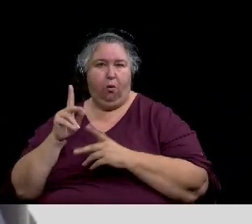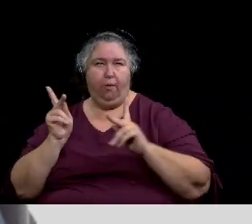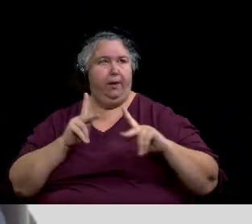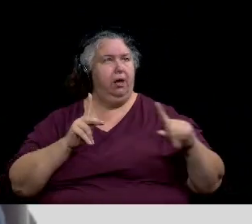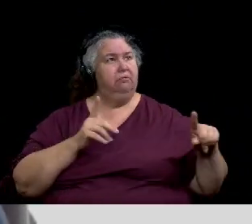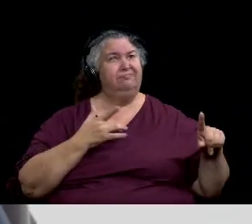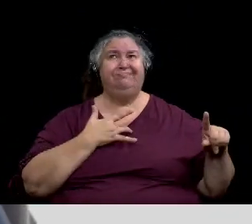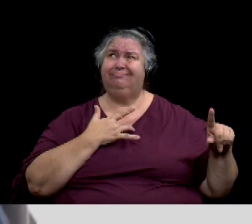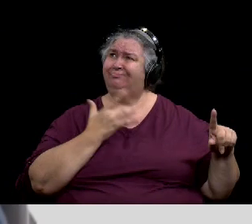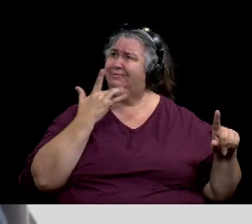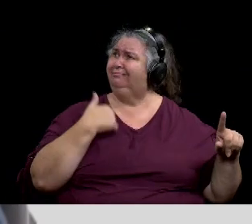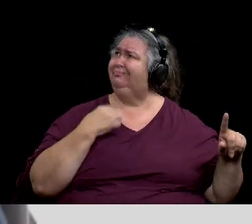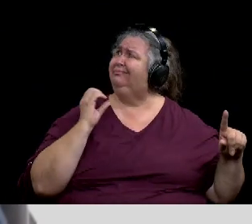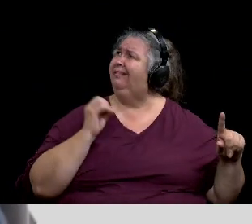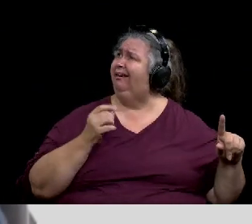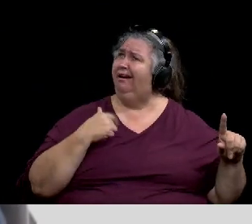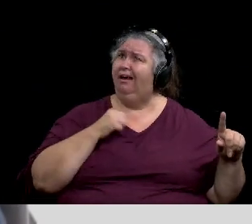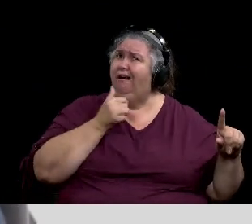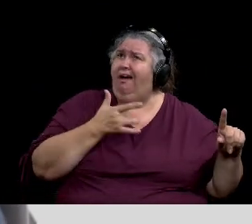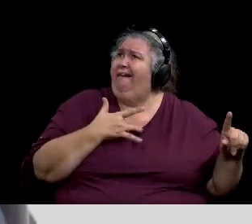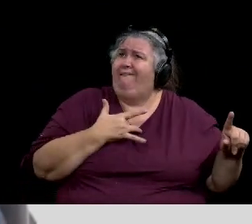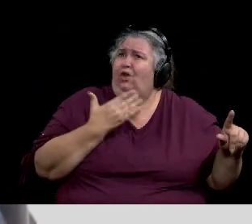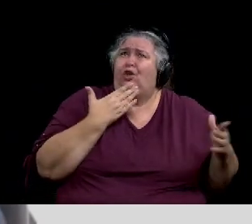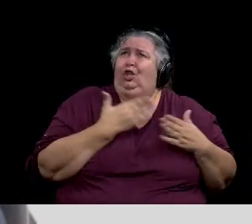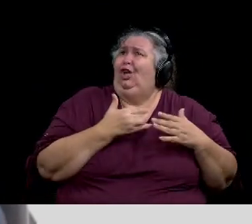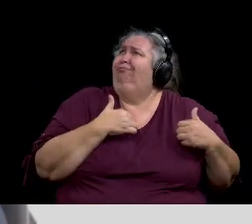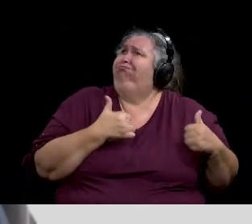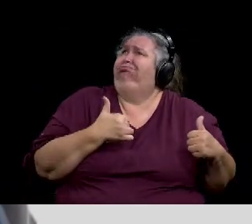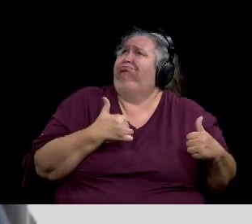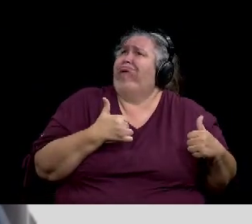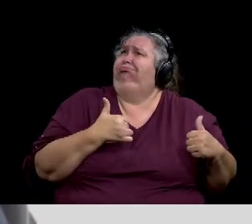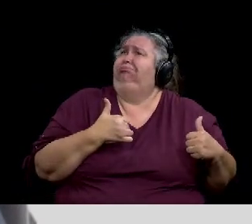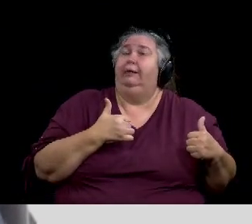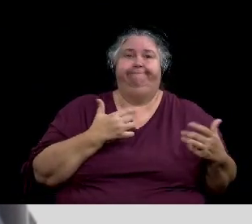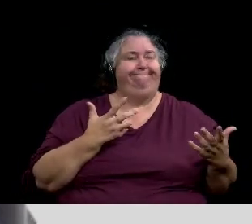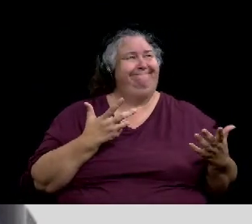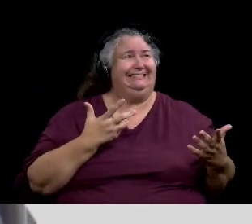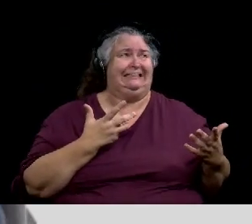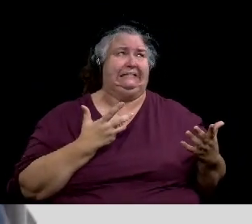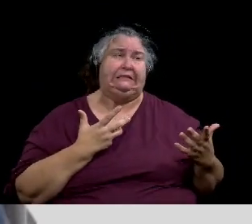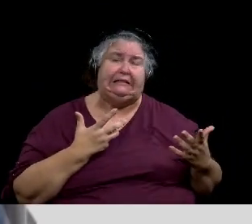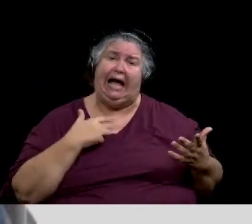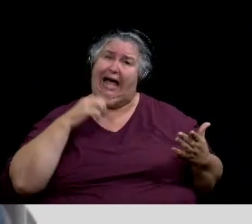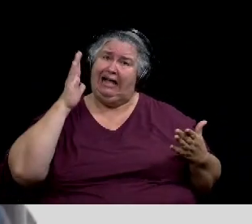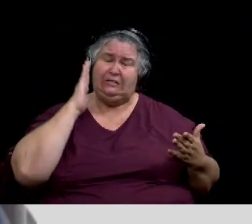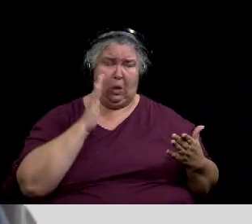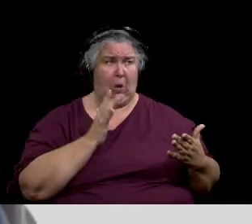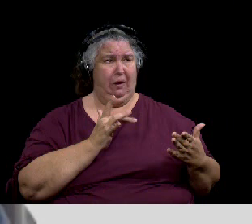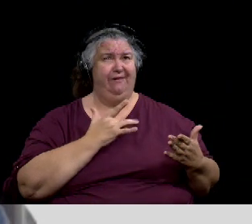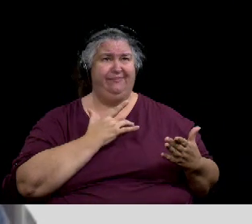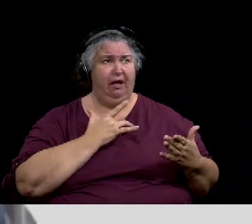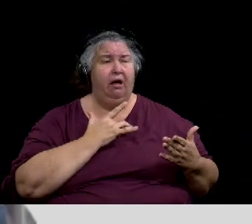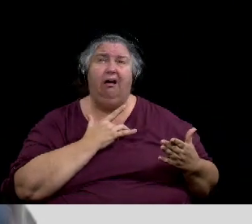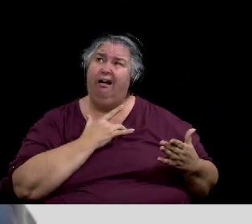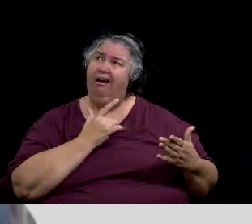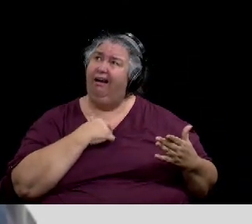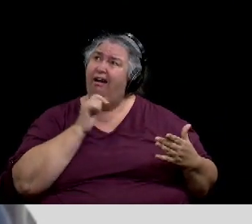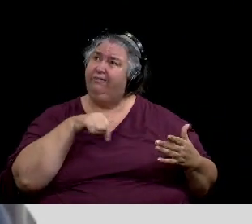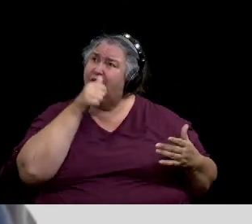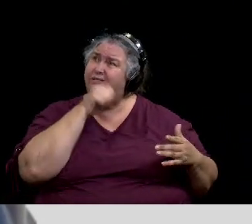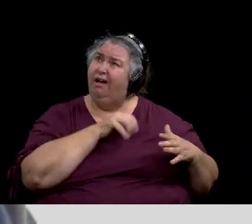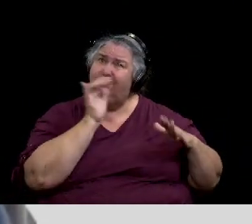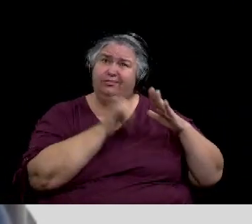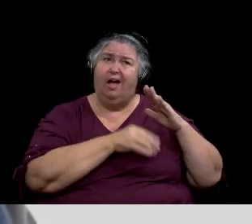feel sick, it is a seemingly big ask to stay away from everyone for 14 days, to miss